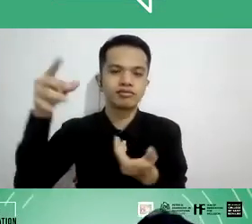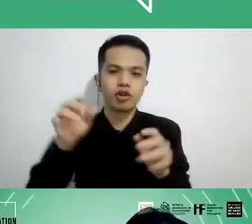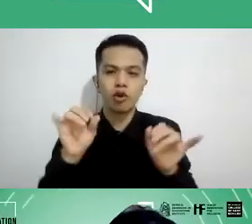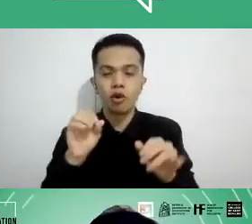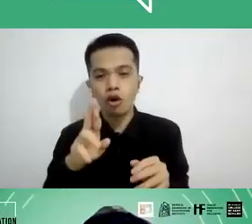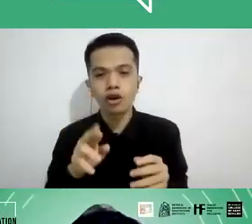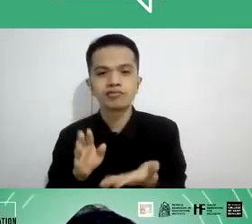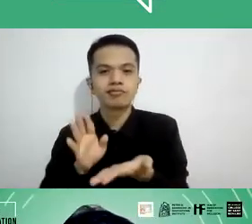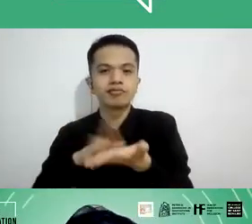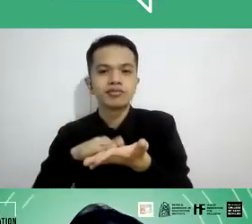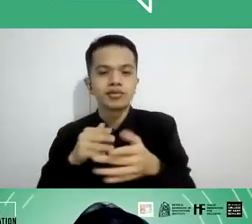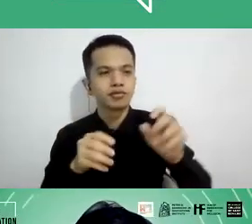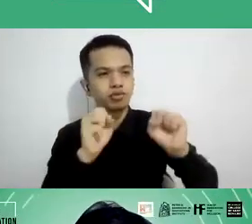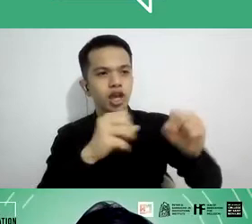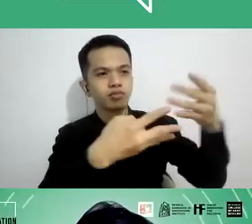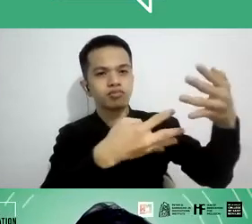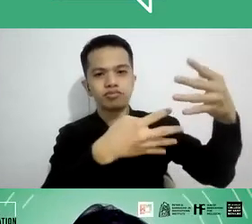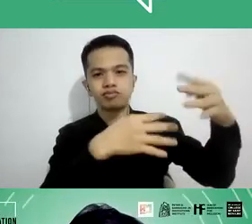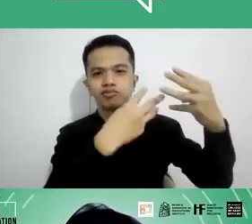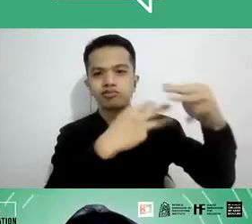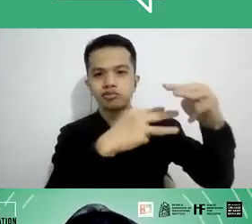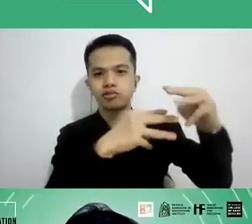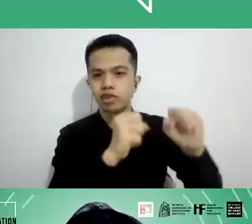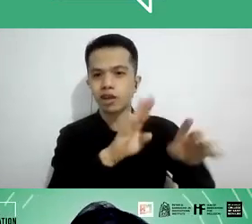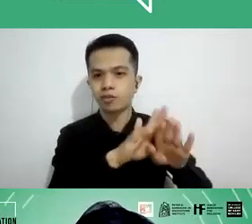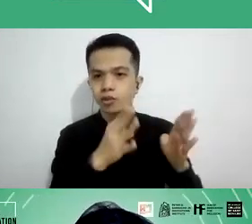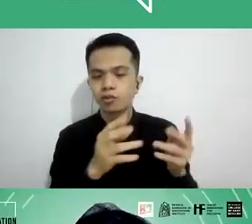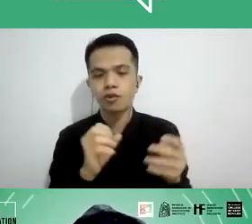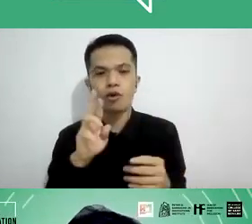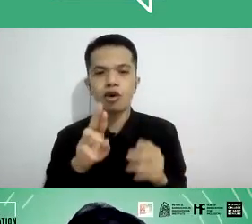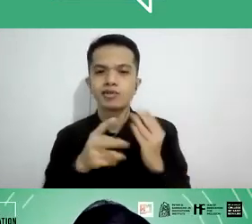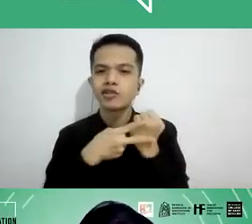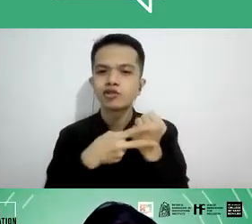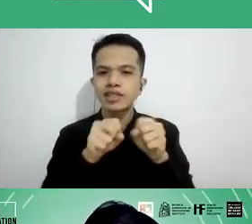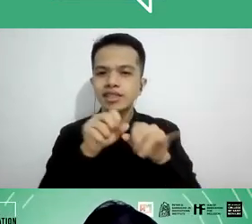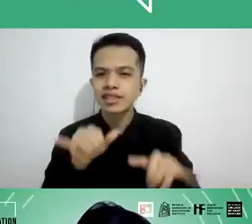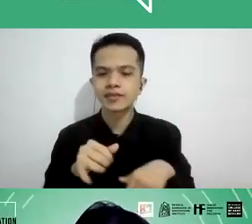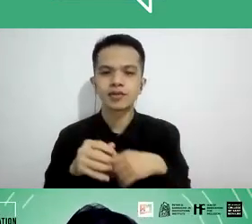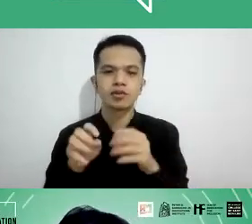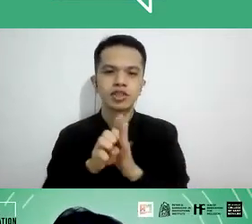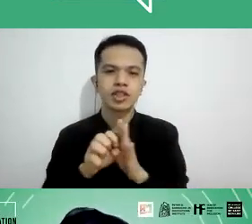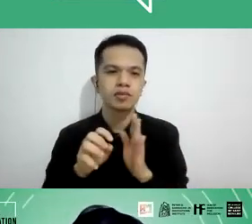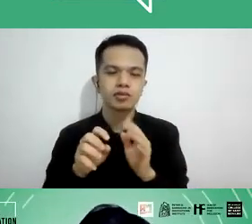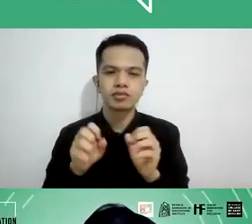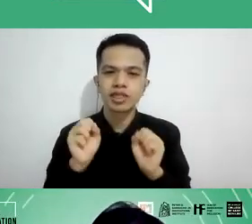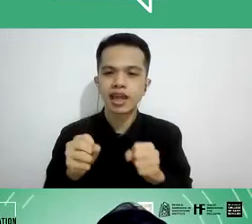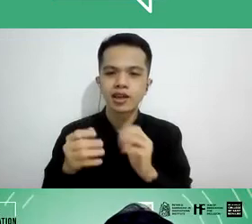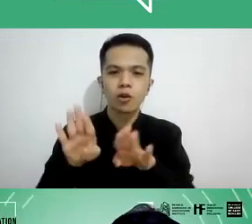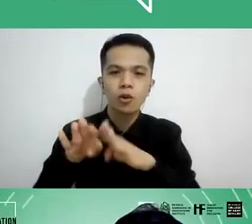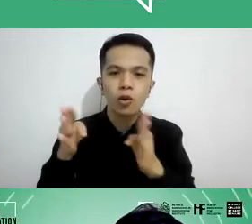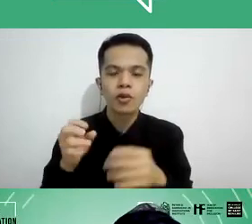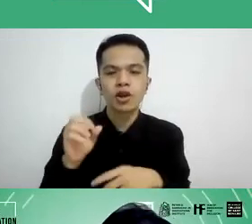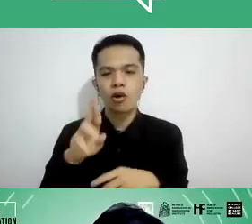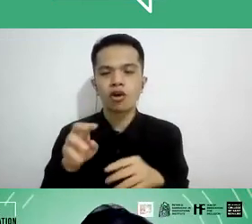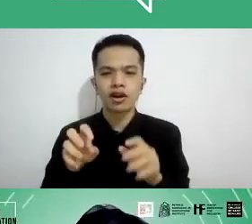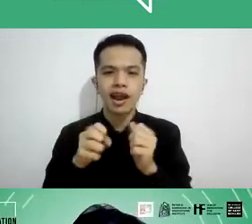that you can program to open at a certain time of day. You have security systems like cameras that detect whether doors are opened, whether there's motion outside